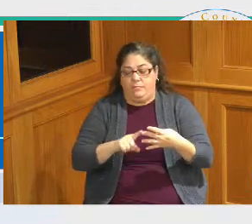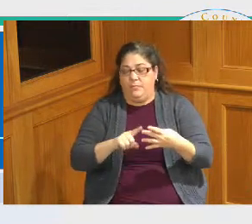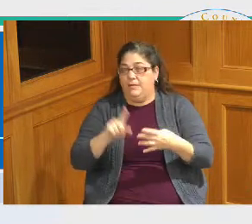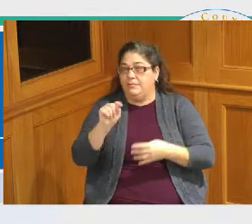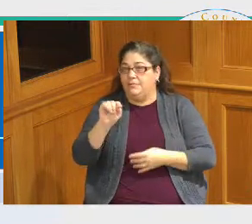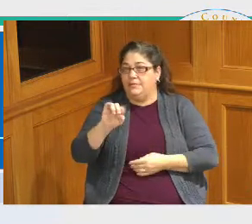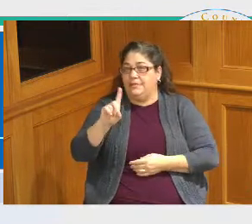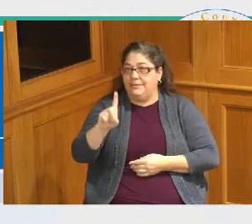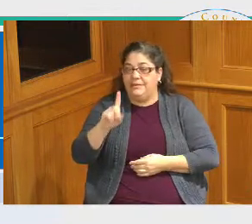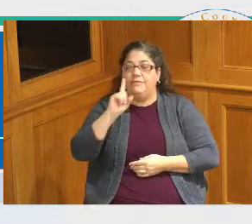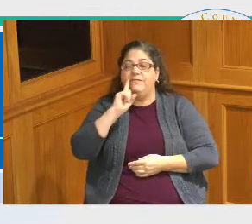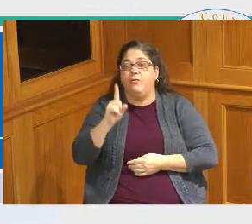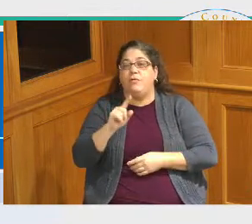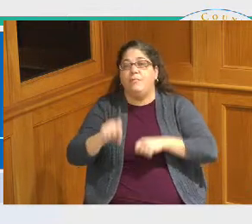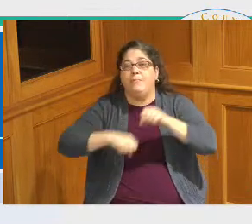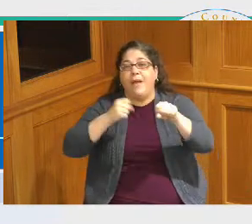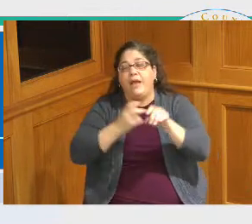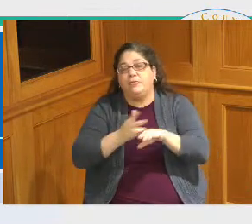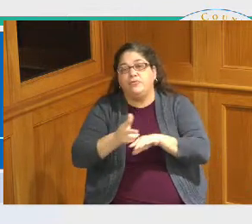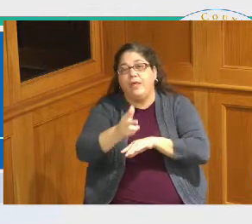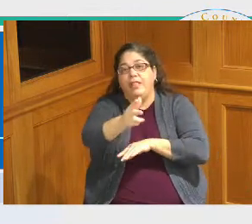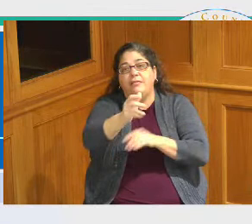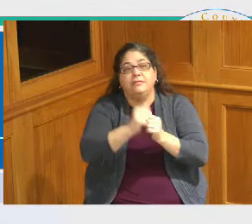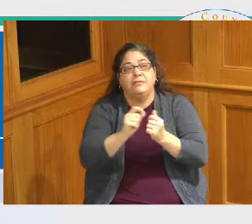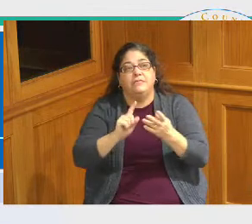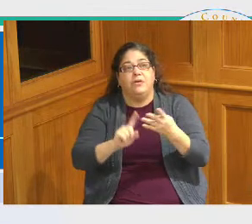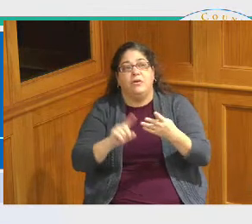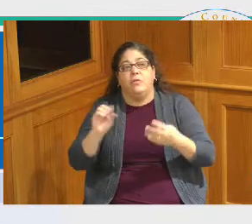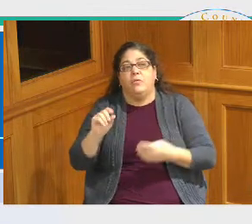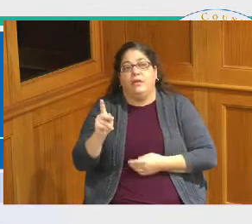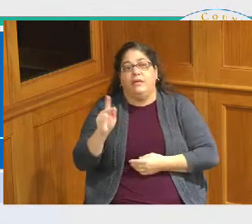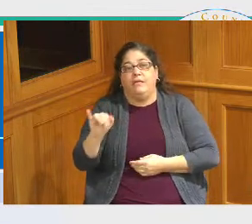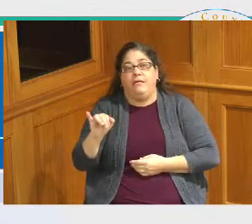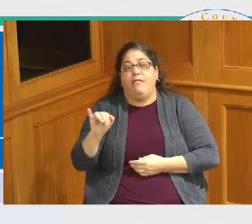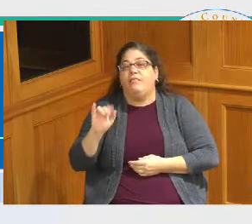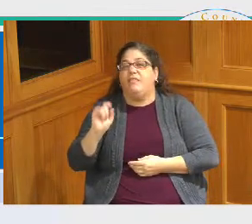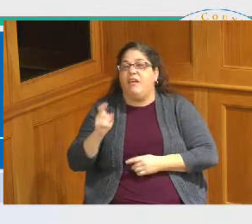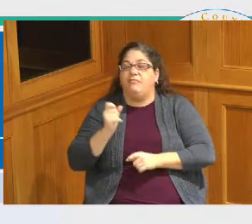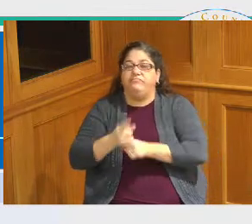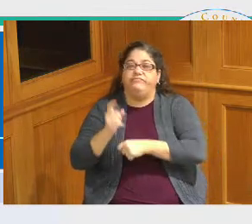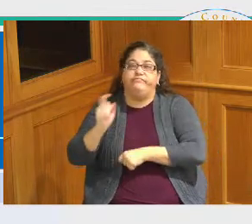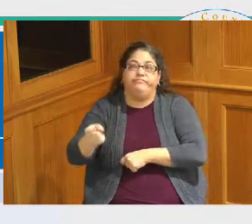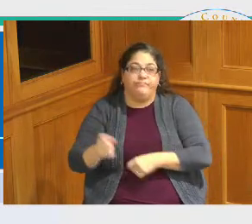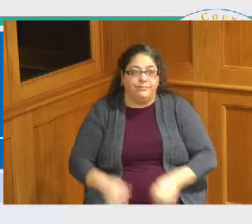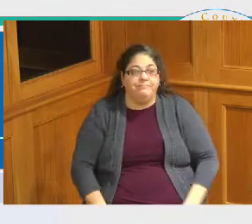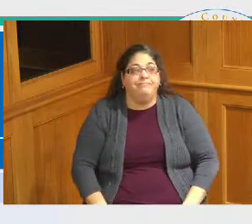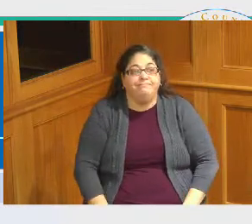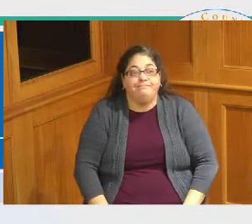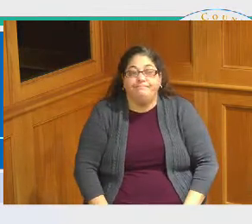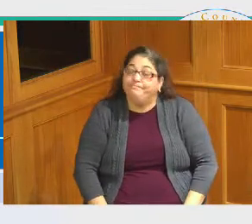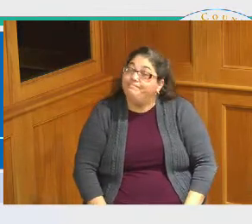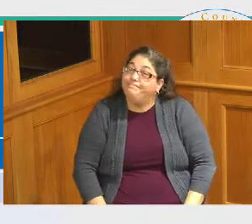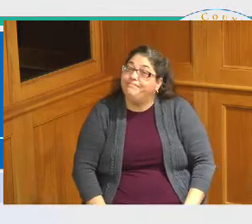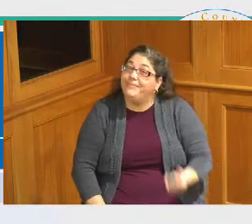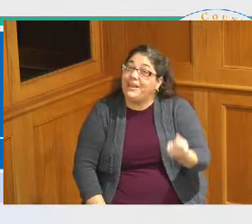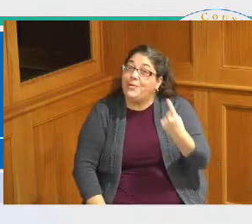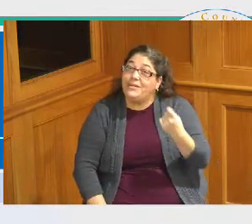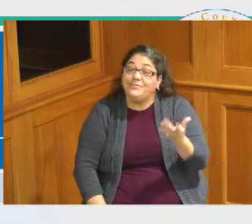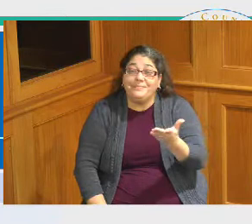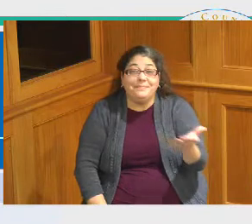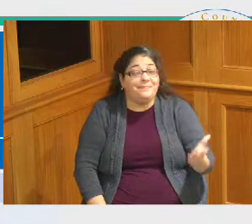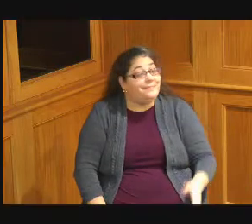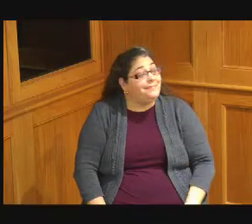bike trails, and then of course our annual contribution to OKI. So with that, I'm happy to answer any questions.